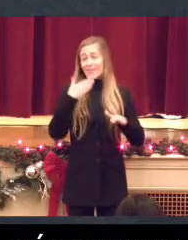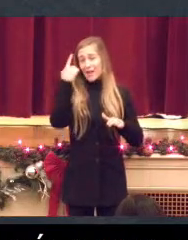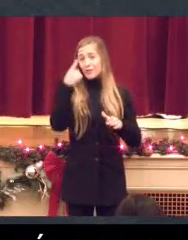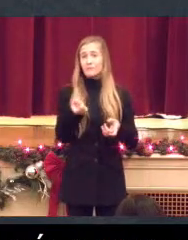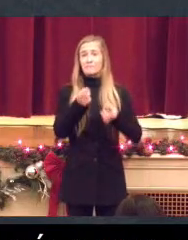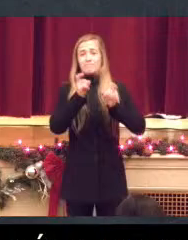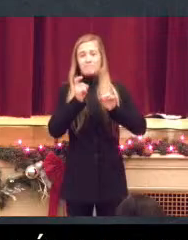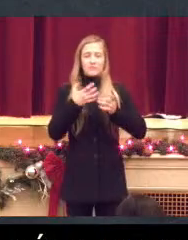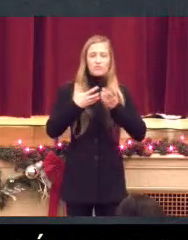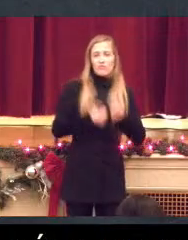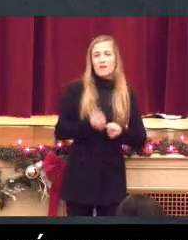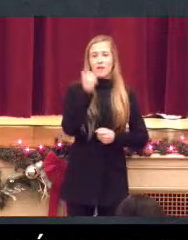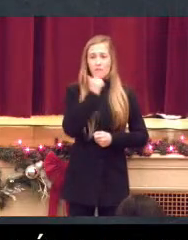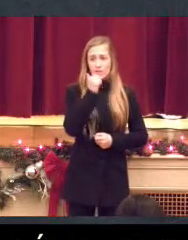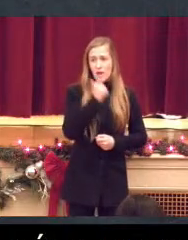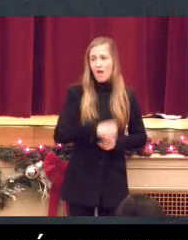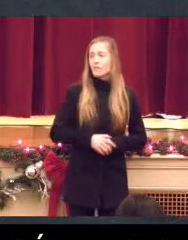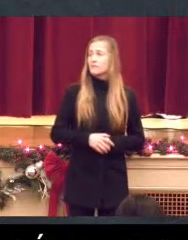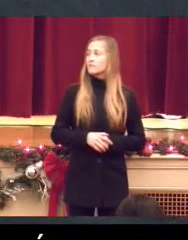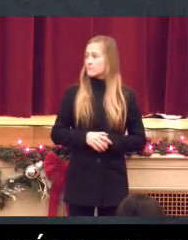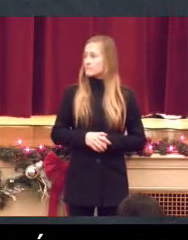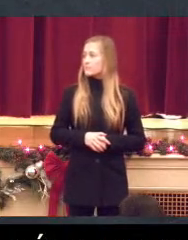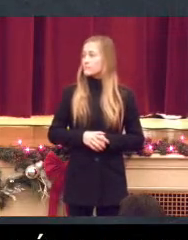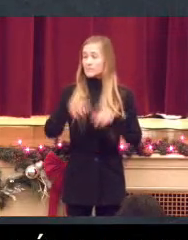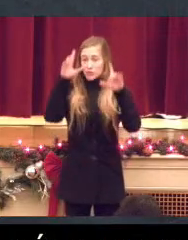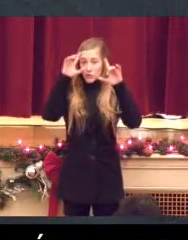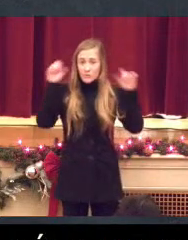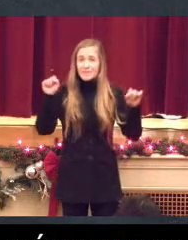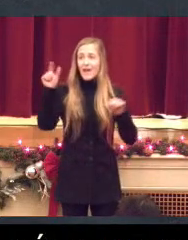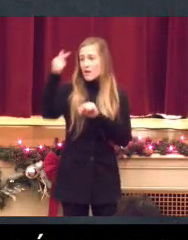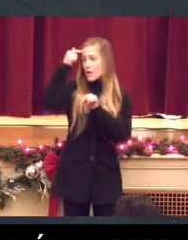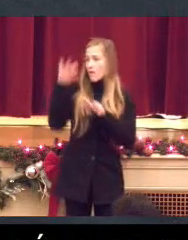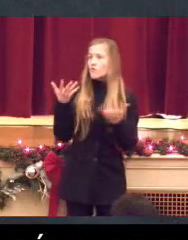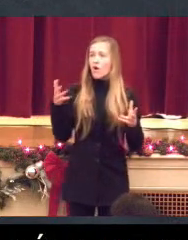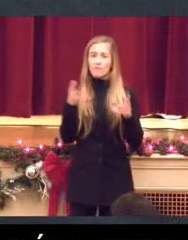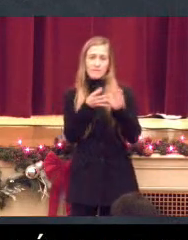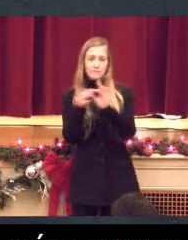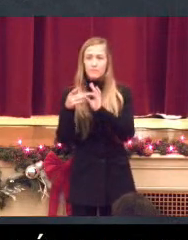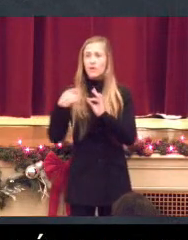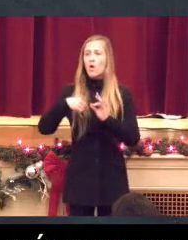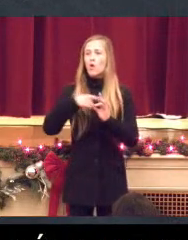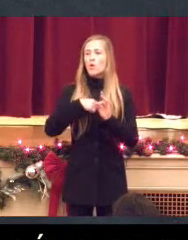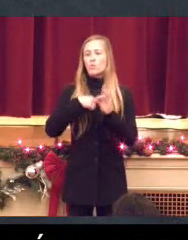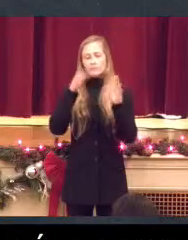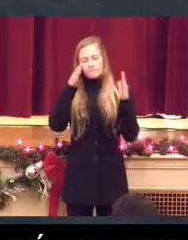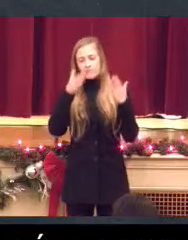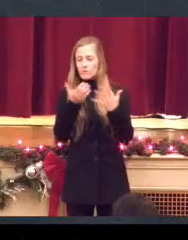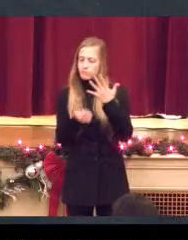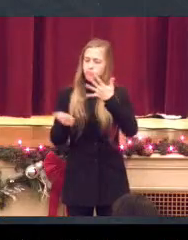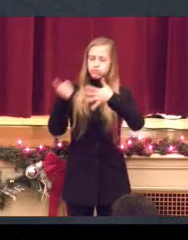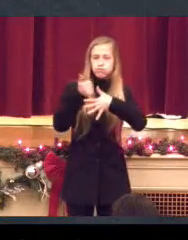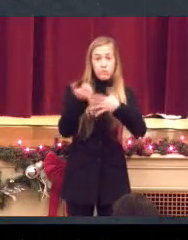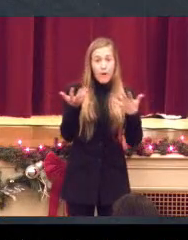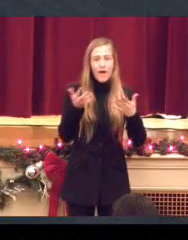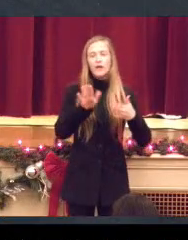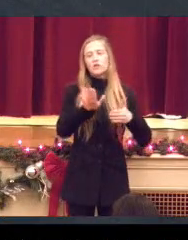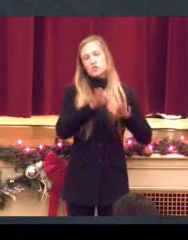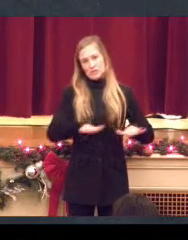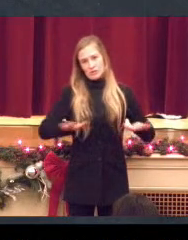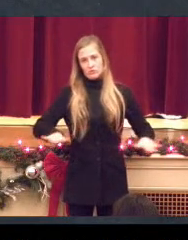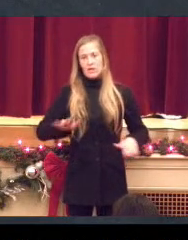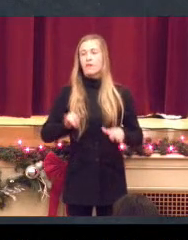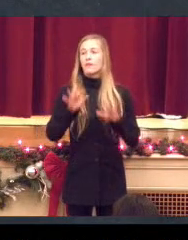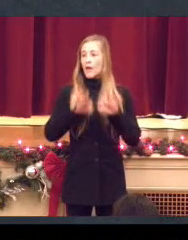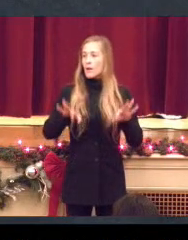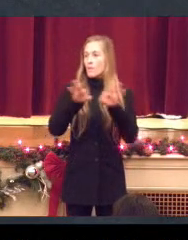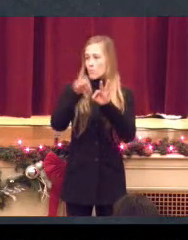the superintendent shared, the governor and everyone else, we are dedicated to your children, and that's why I thought it was important for you to